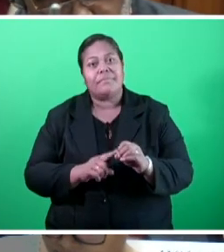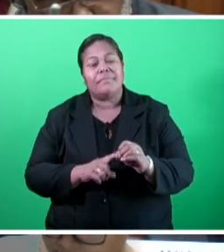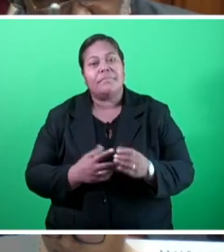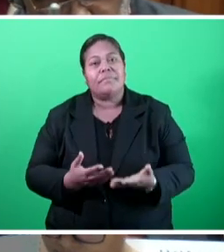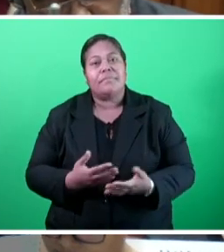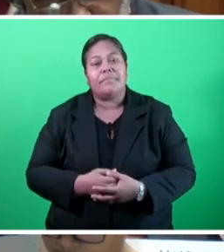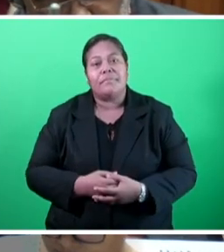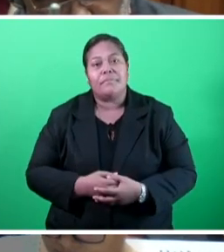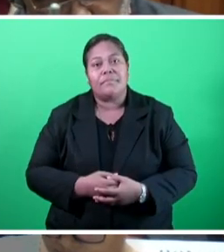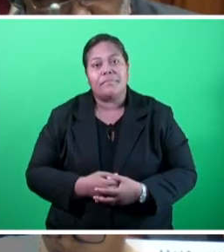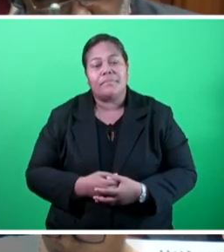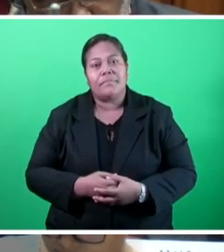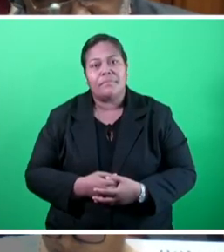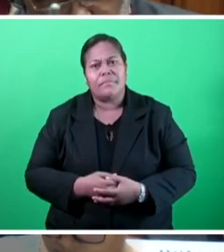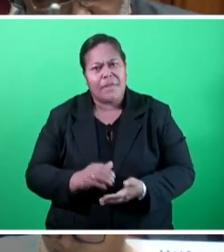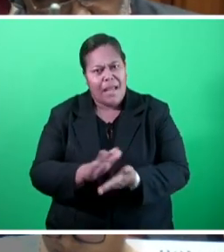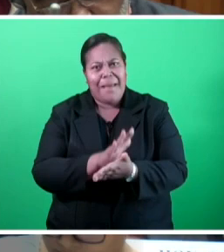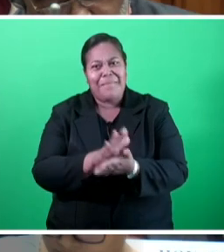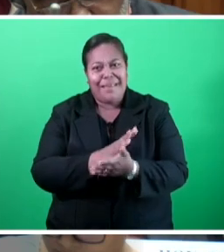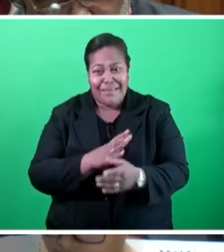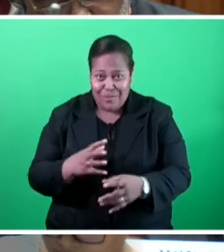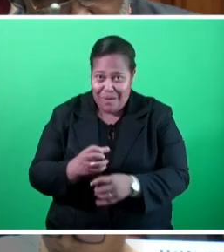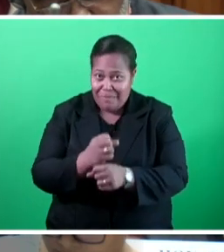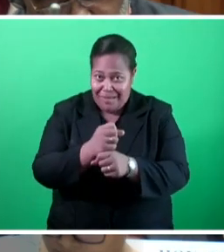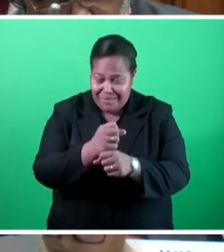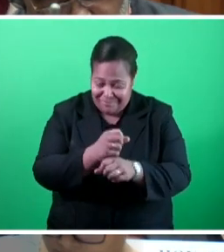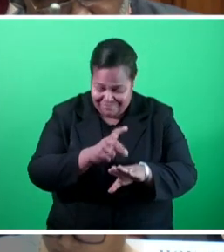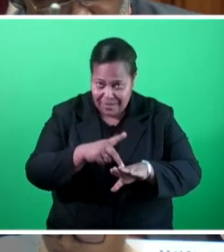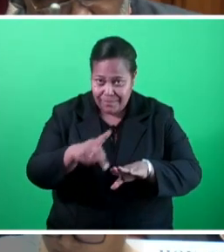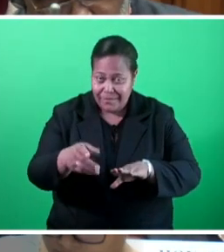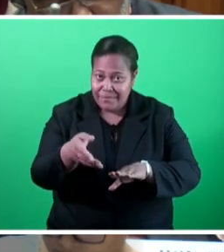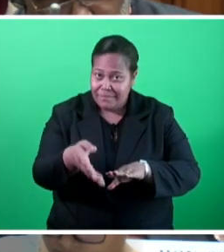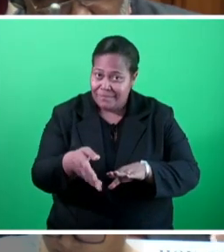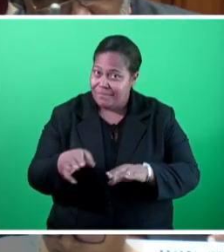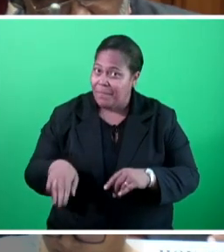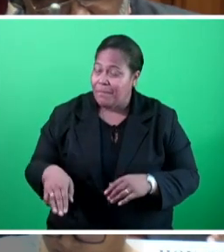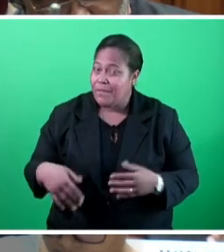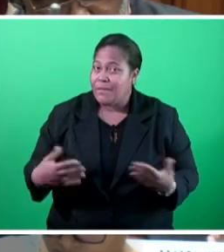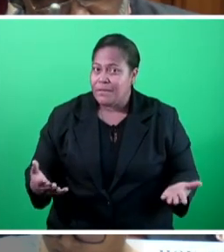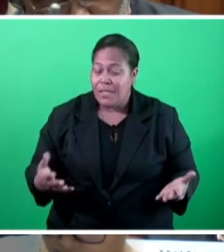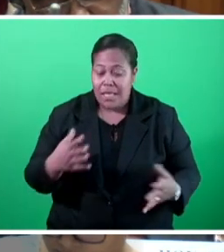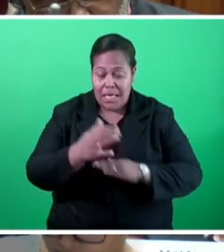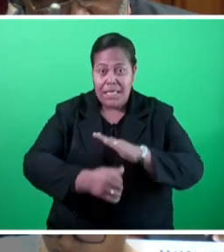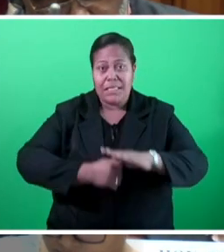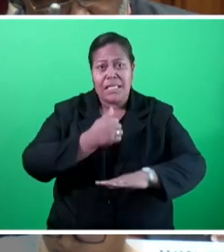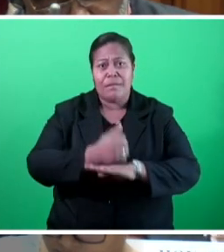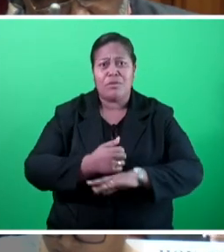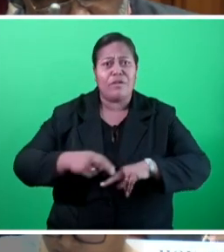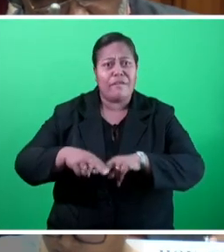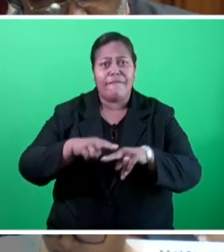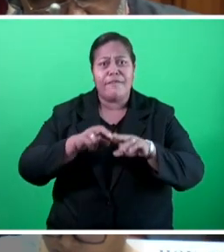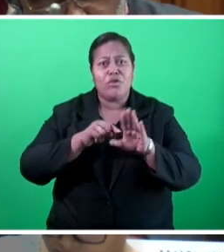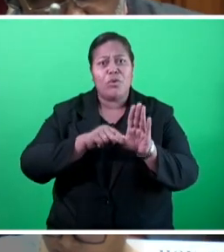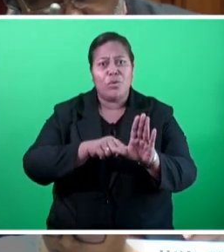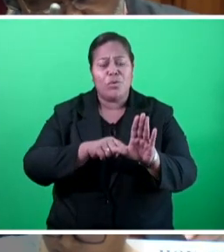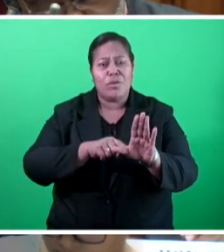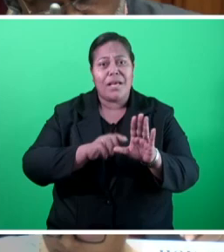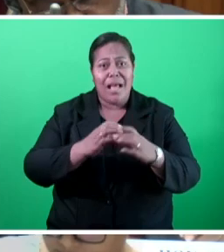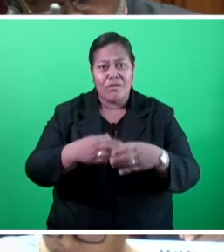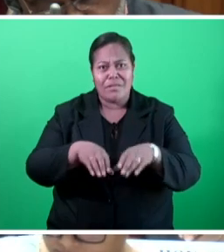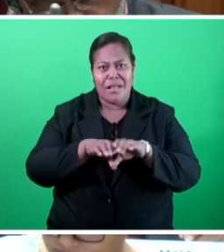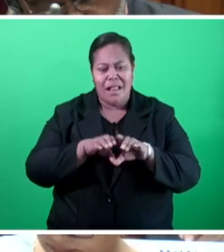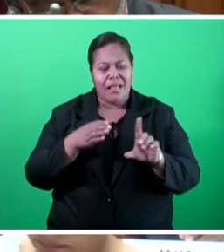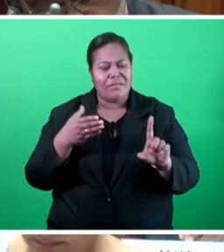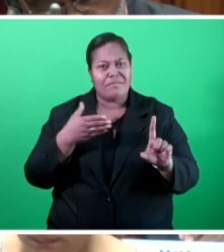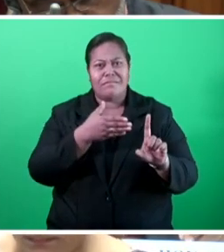happy to update the Honourable Members of this August House that the establishment of the Fiji Youth Council is aligned to